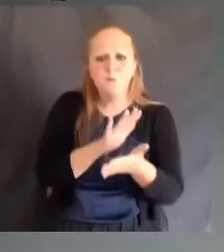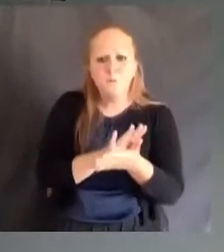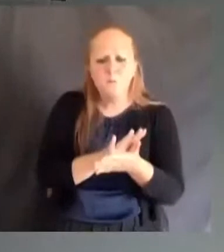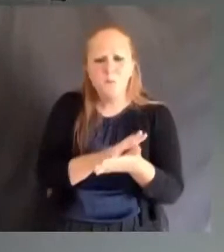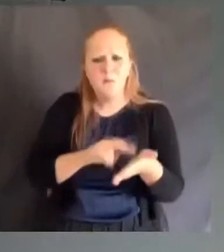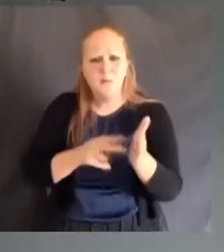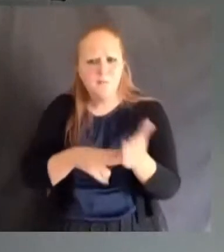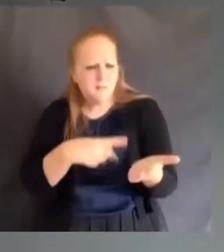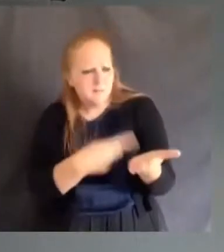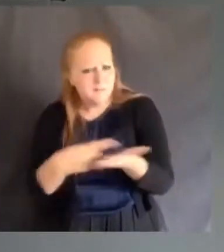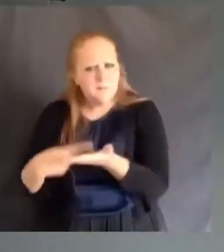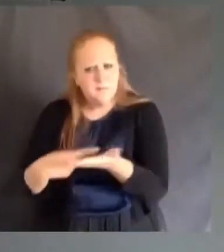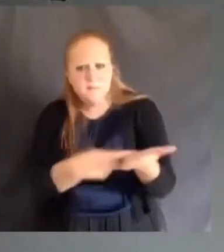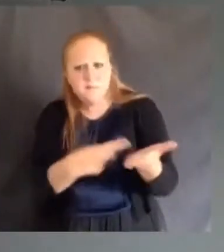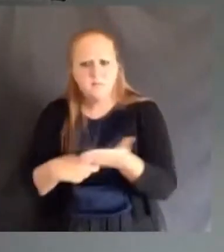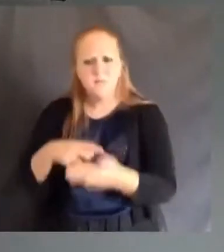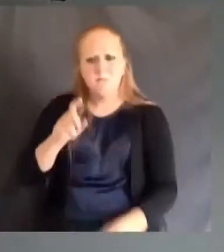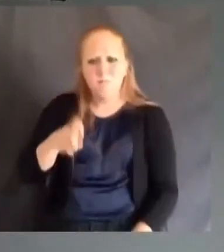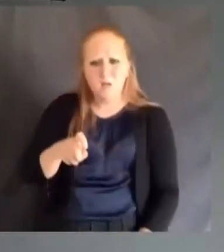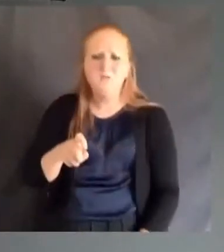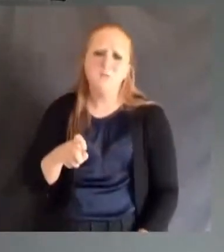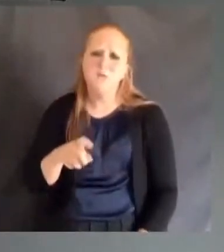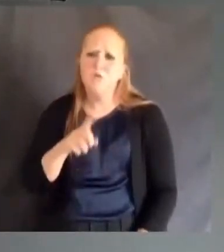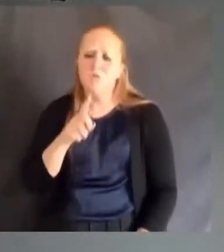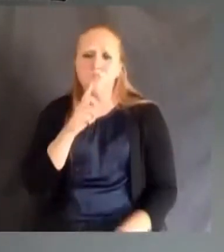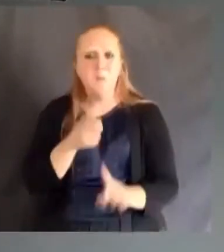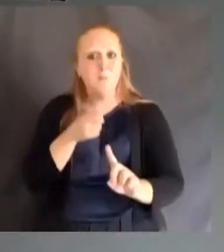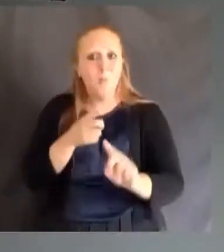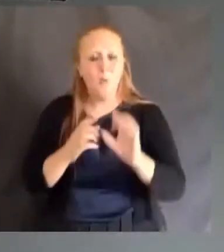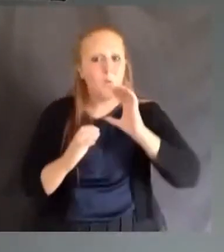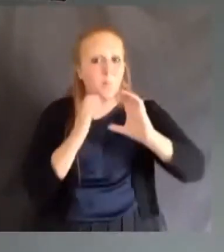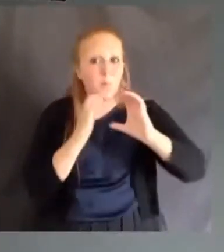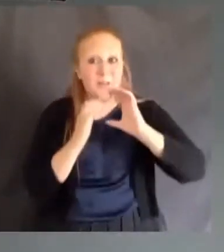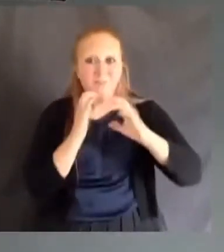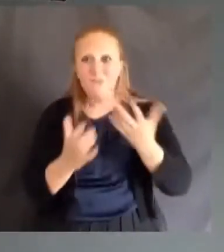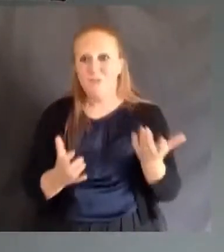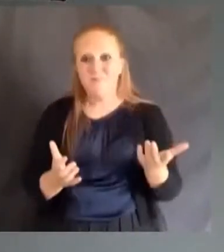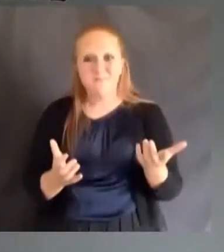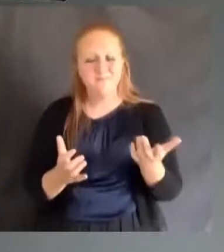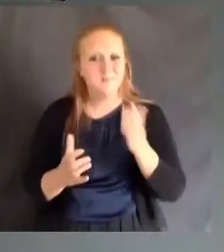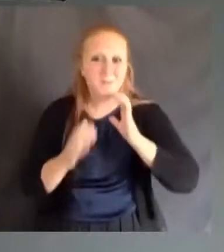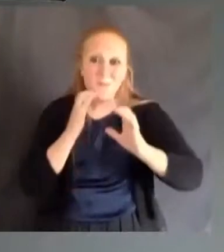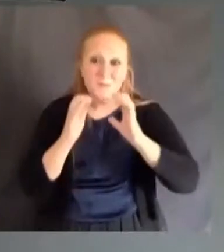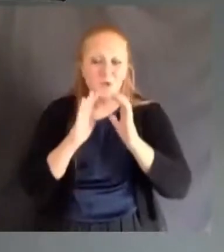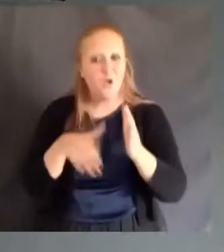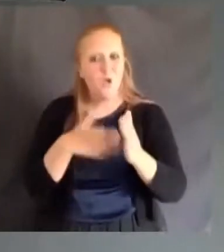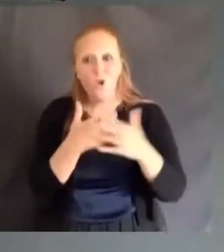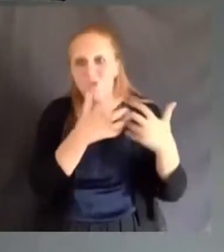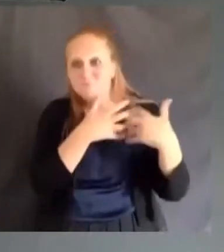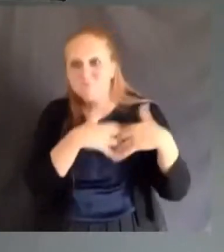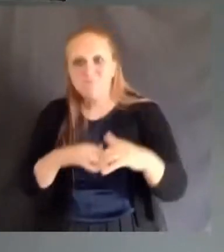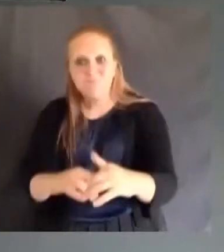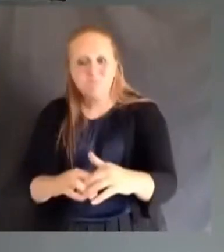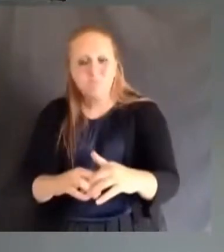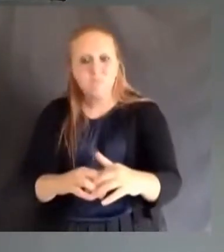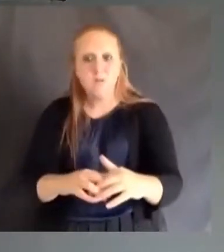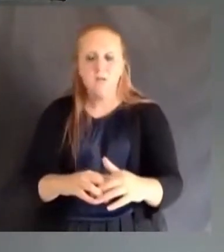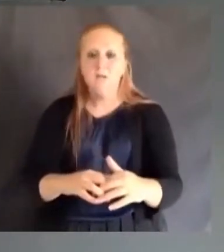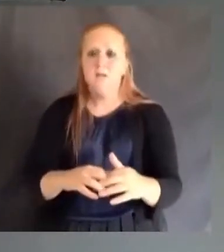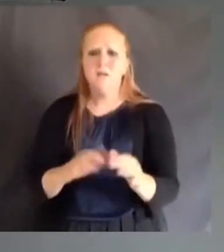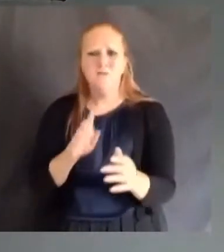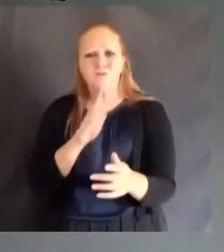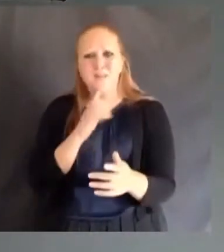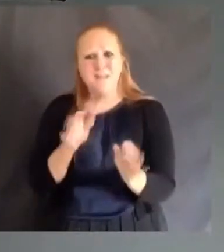there's co-location issues between charter schools and the traditional public schools. All those things have to be worked out. So the districts have to work